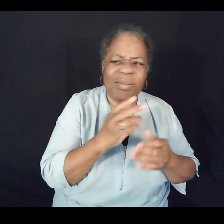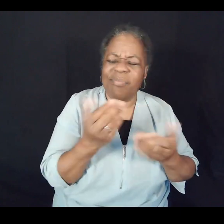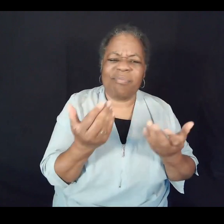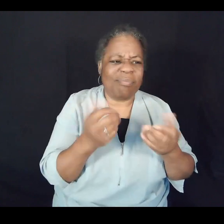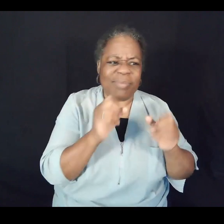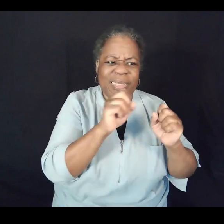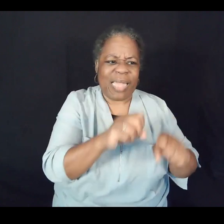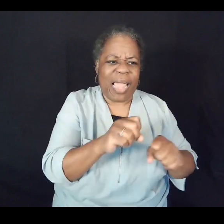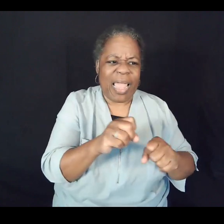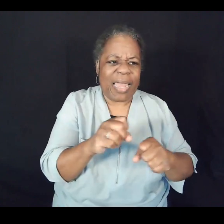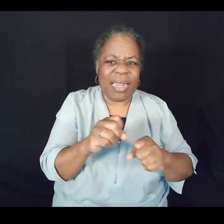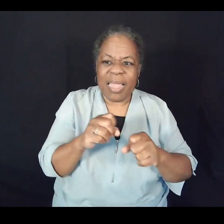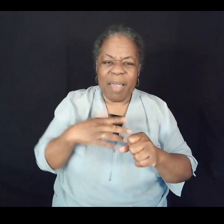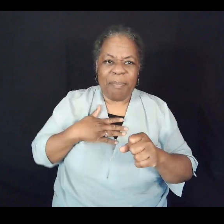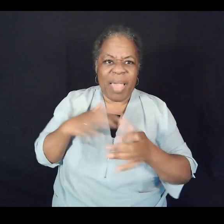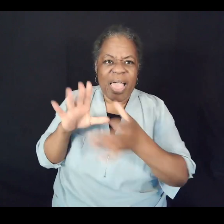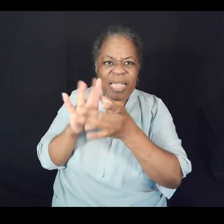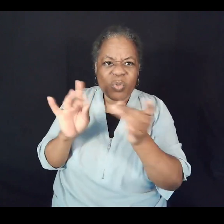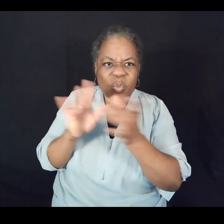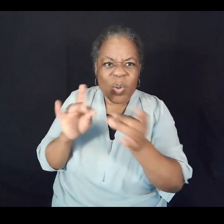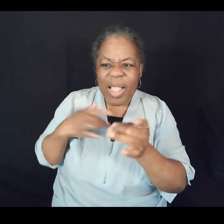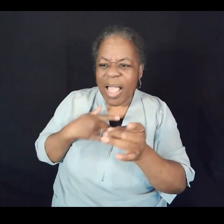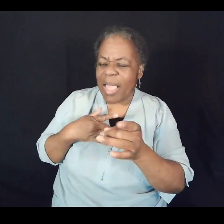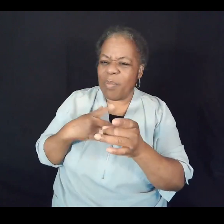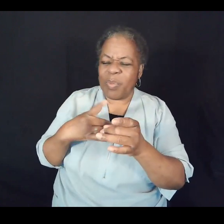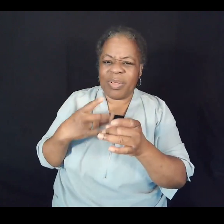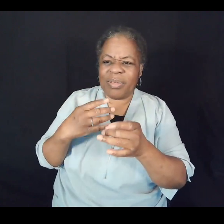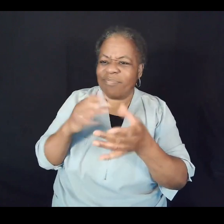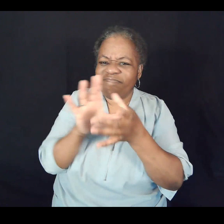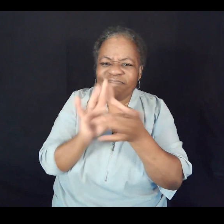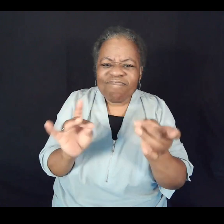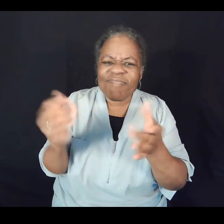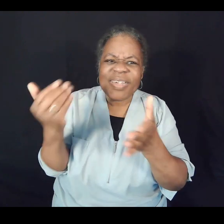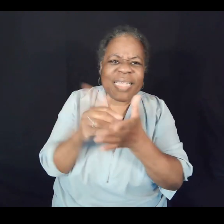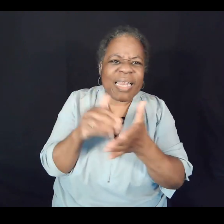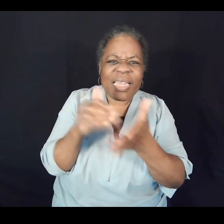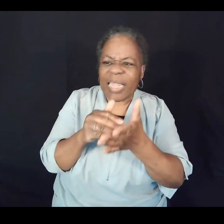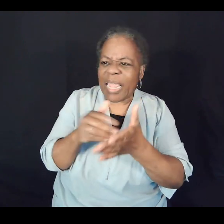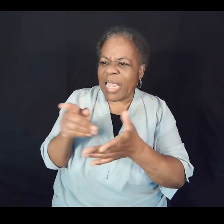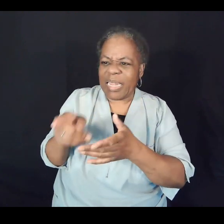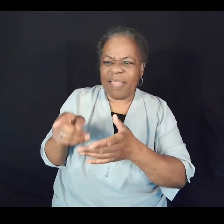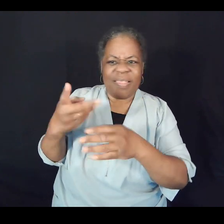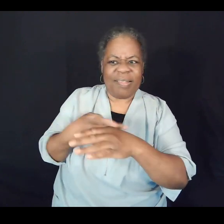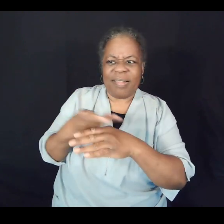can about this Lamb of God, the true Lord of all.